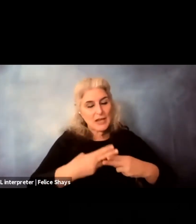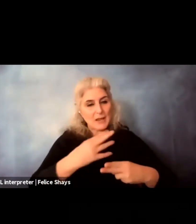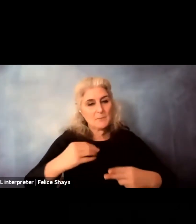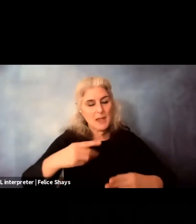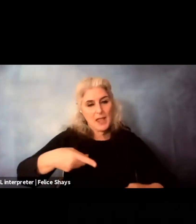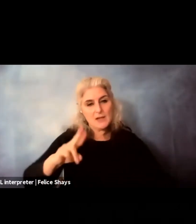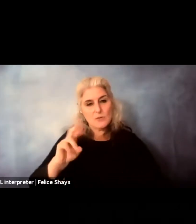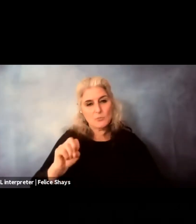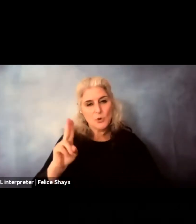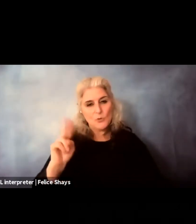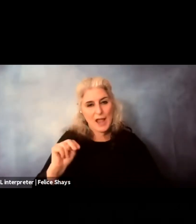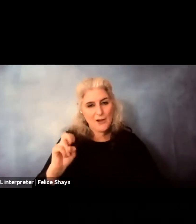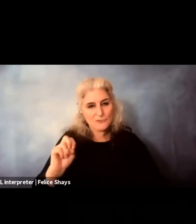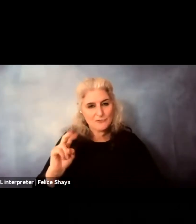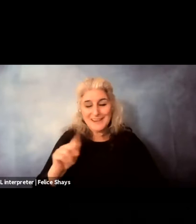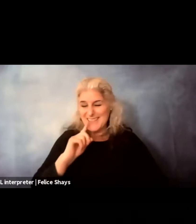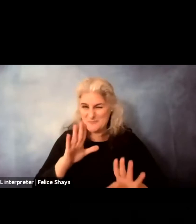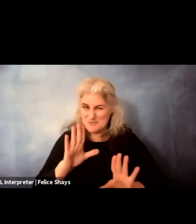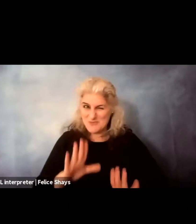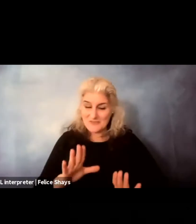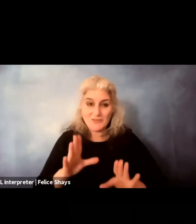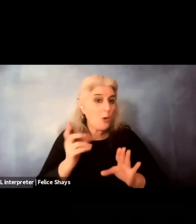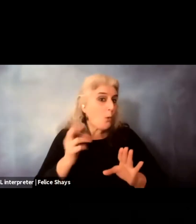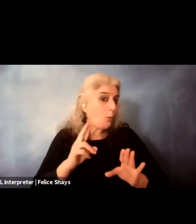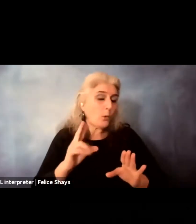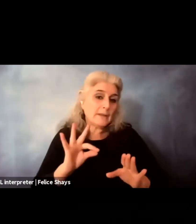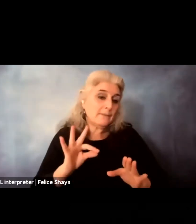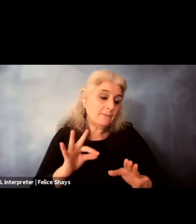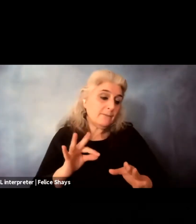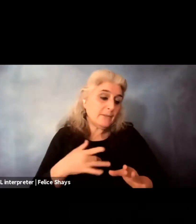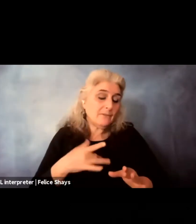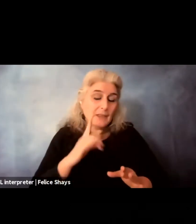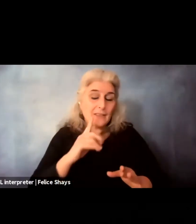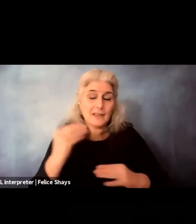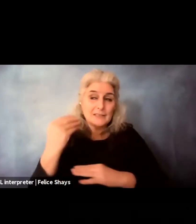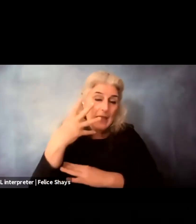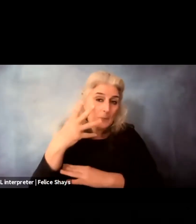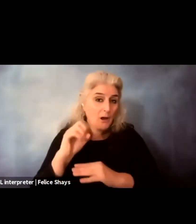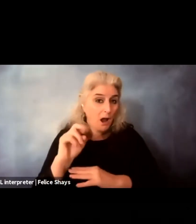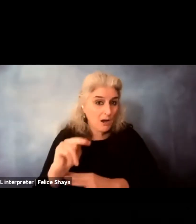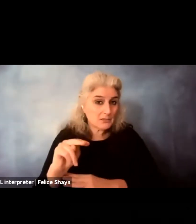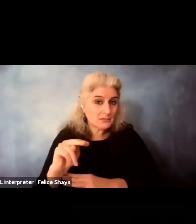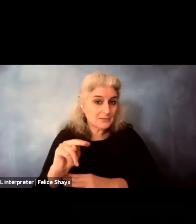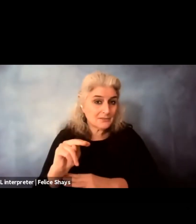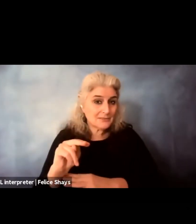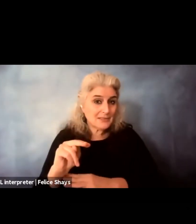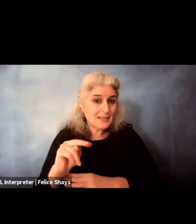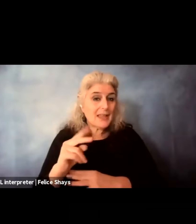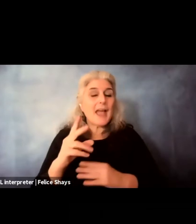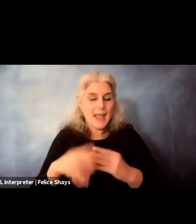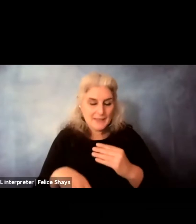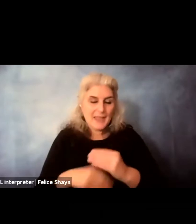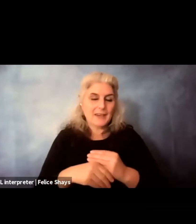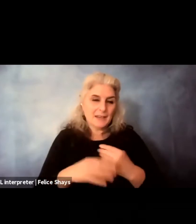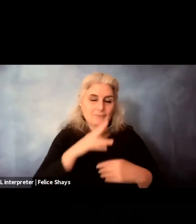pronouns, that would be wonderful. Or if you feel like, turning on your camera and say your name and pronouns